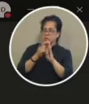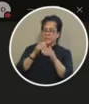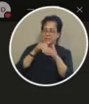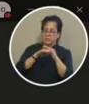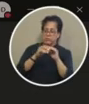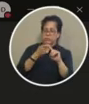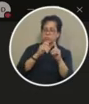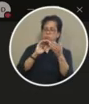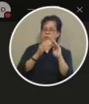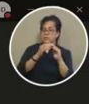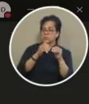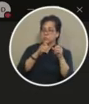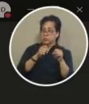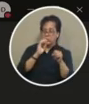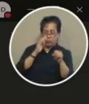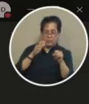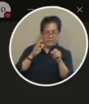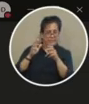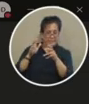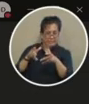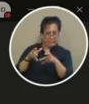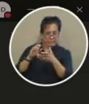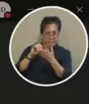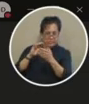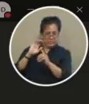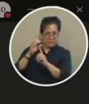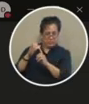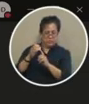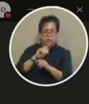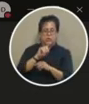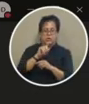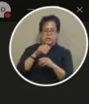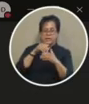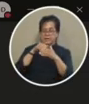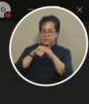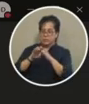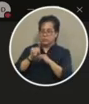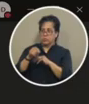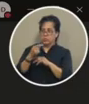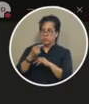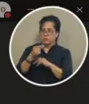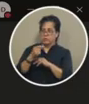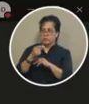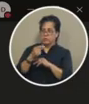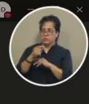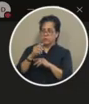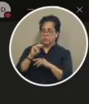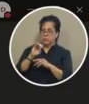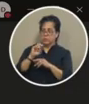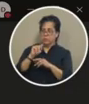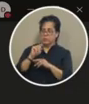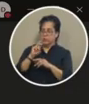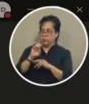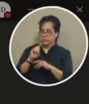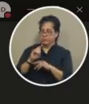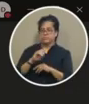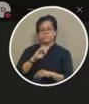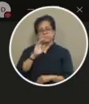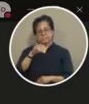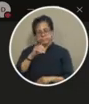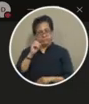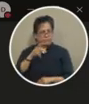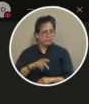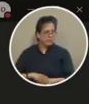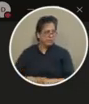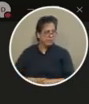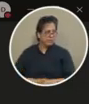from the residential street will remain. Entrance will only be from, I believe, Montwood. Okay, great. Thank you. Yes,